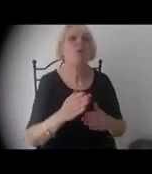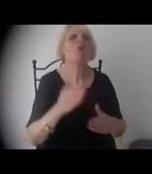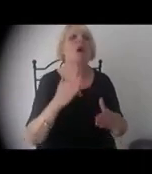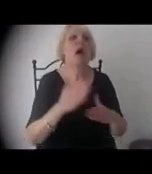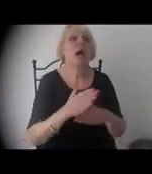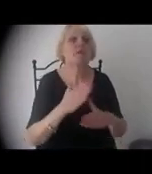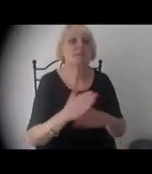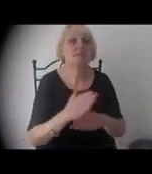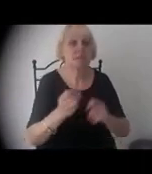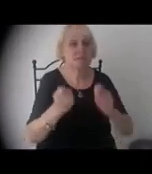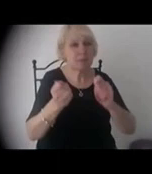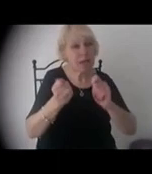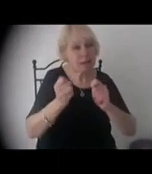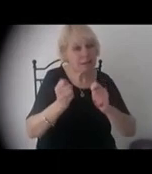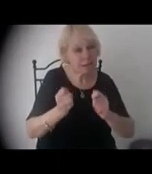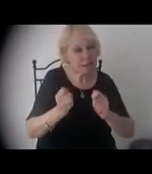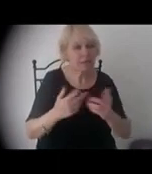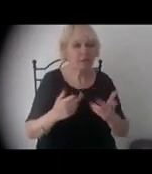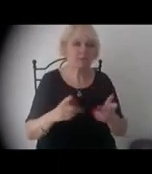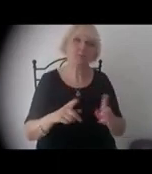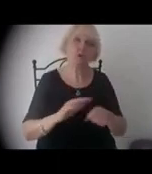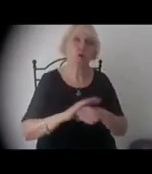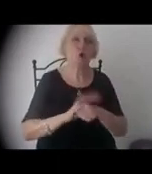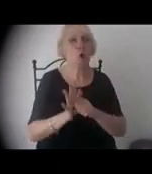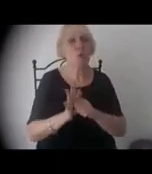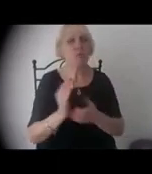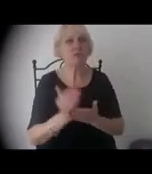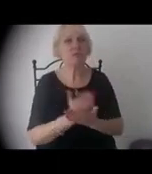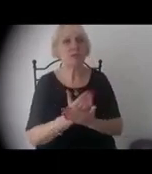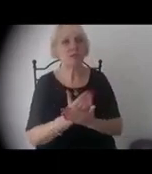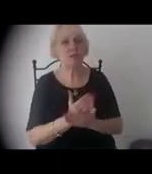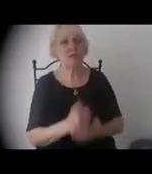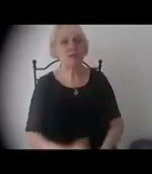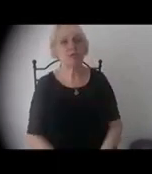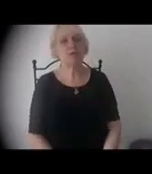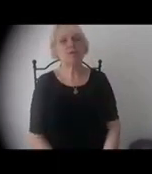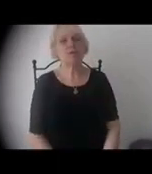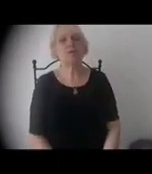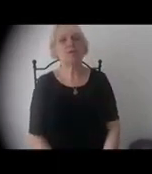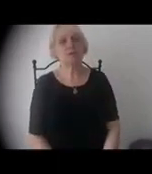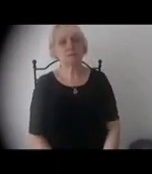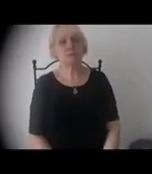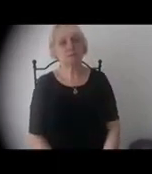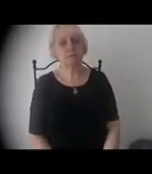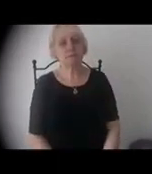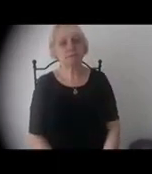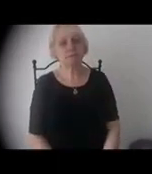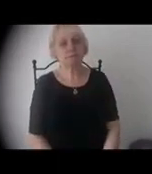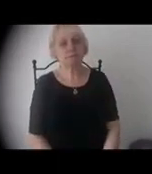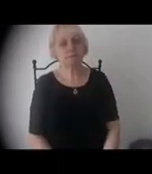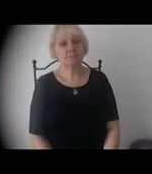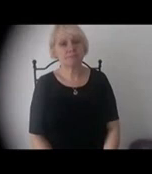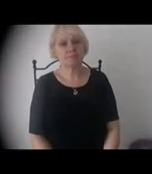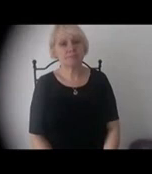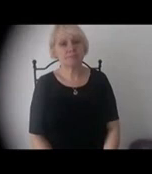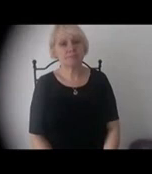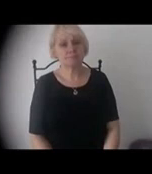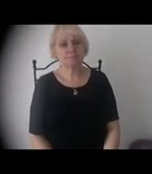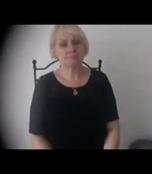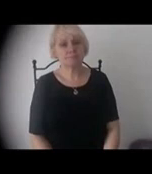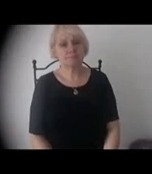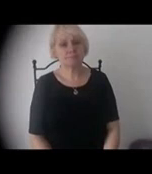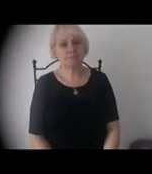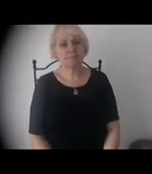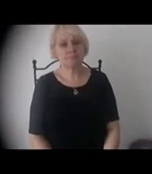been adapted to be kind of COVID safe. The other thing I would think about